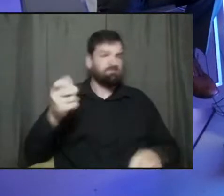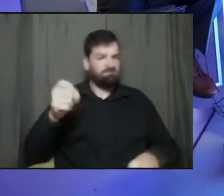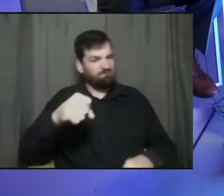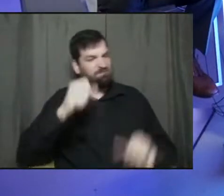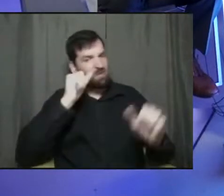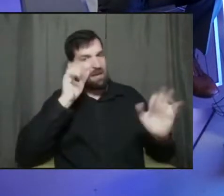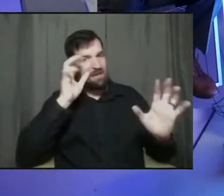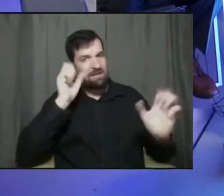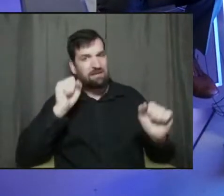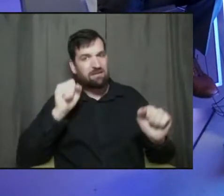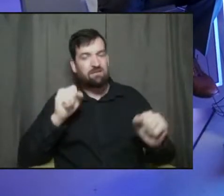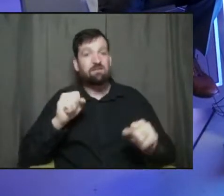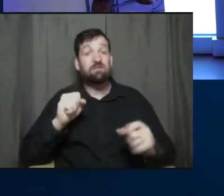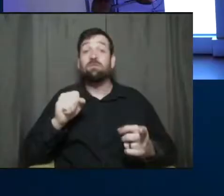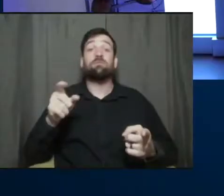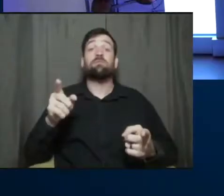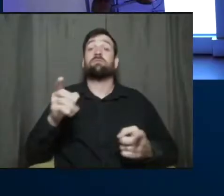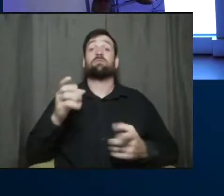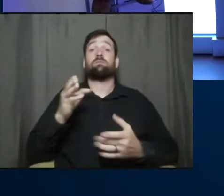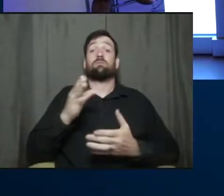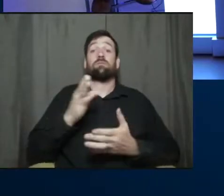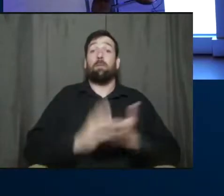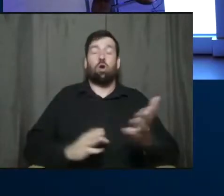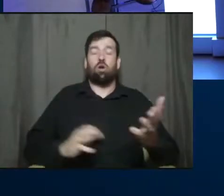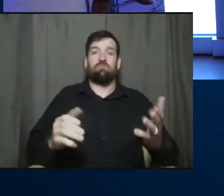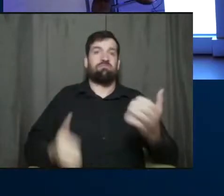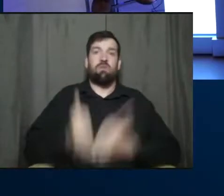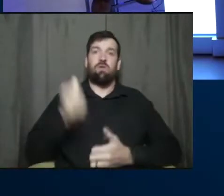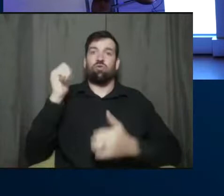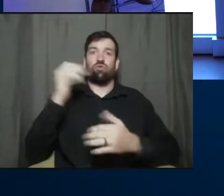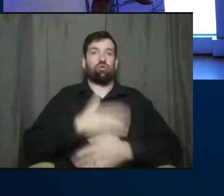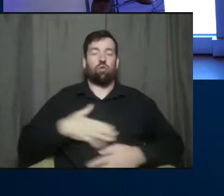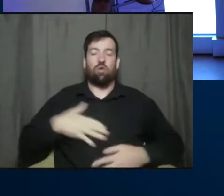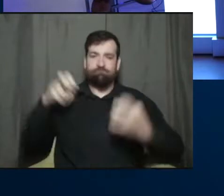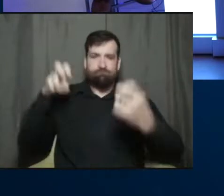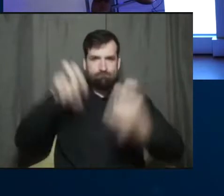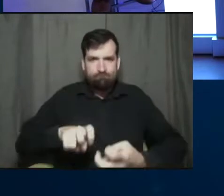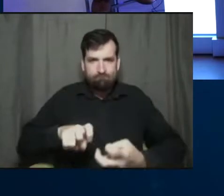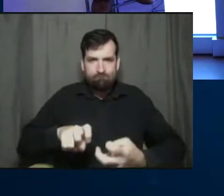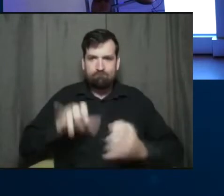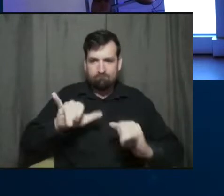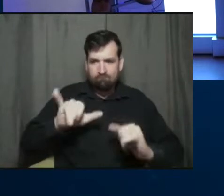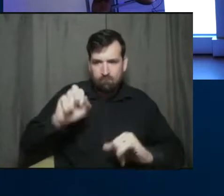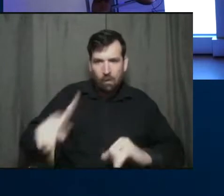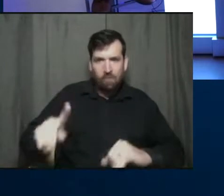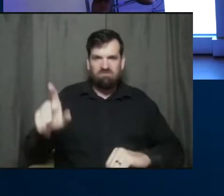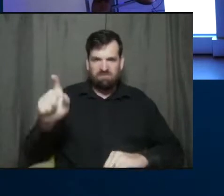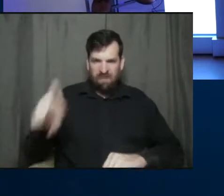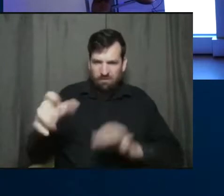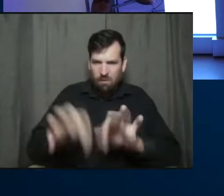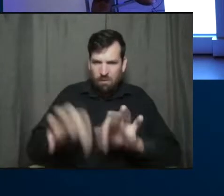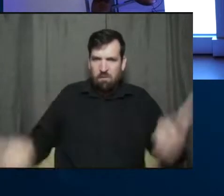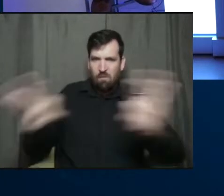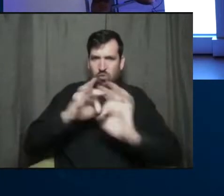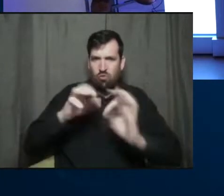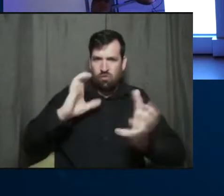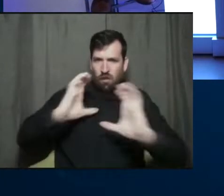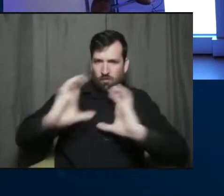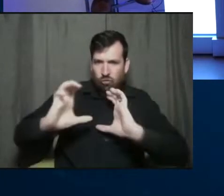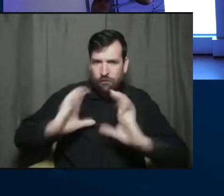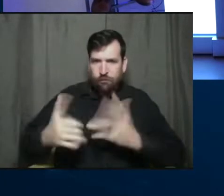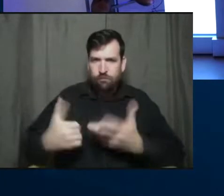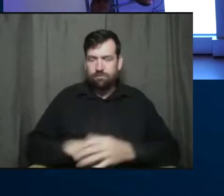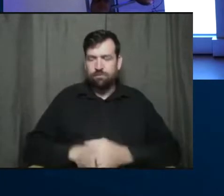the part the part of it I most enjoyed is we sit down and we say, okay, guys, we have to have an important conversation. Let's talk about